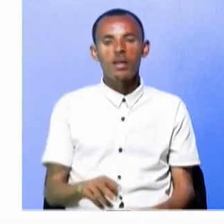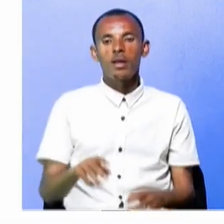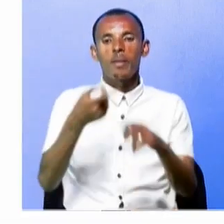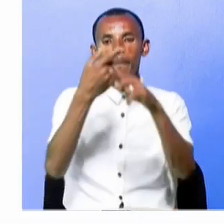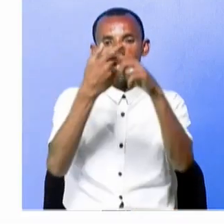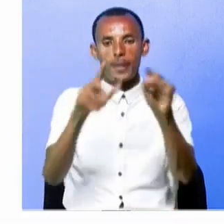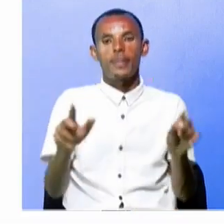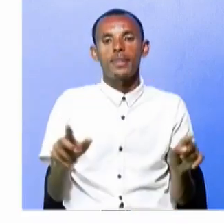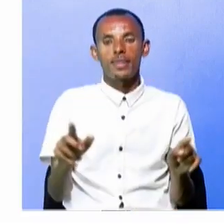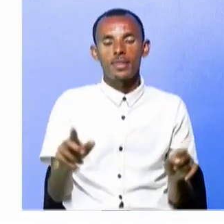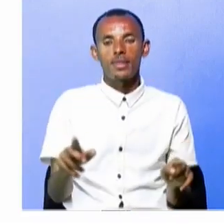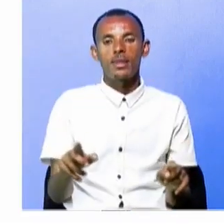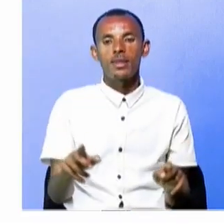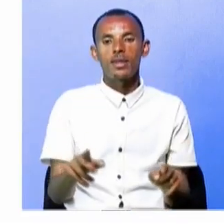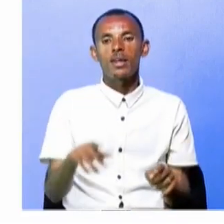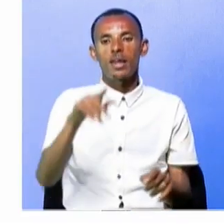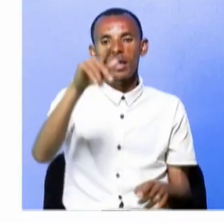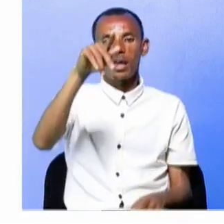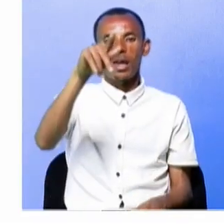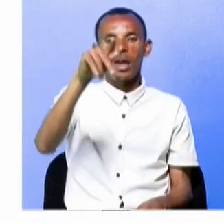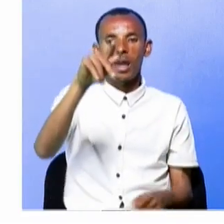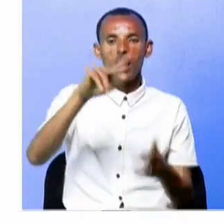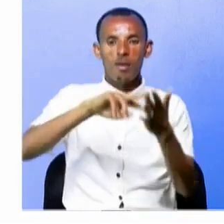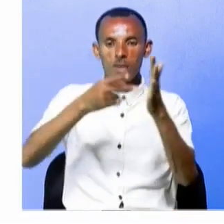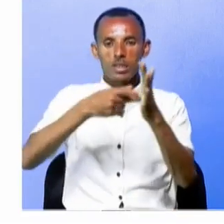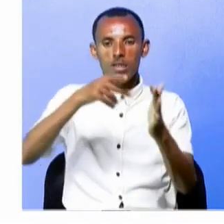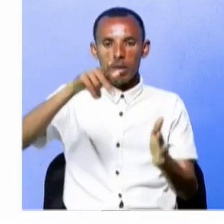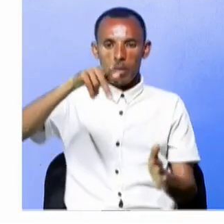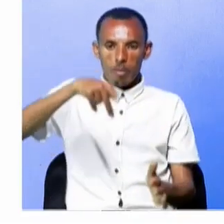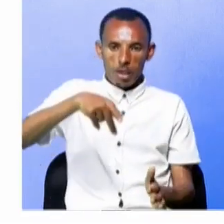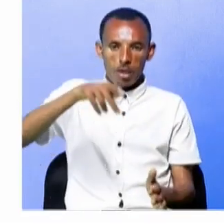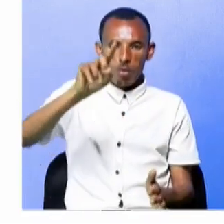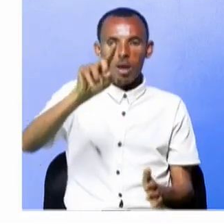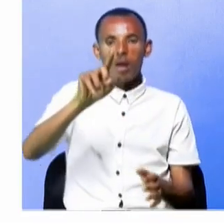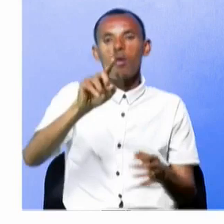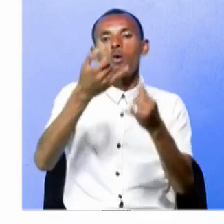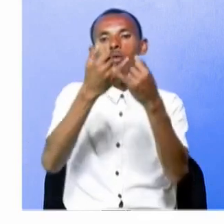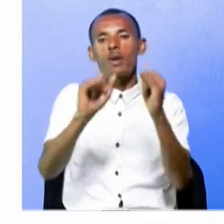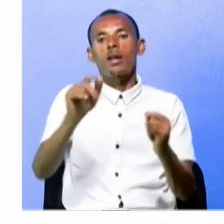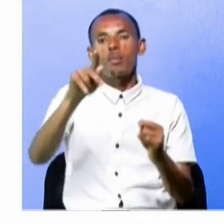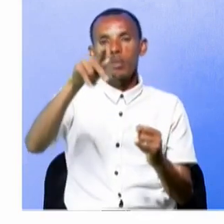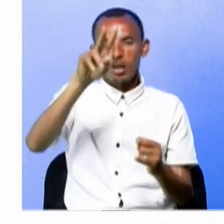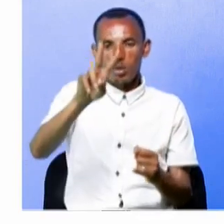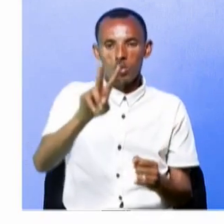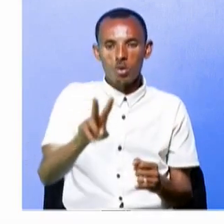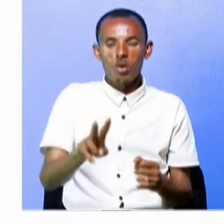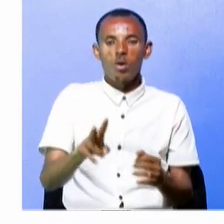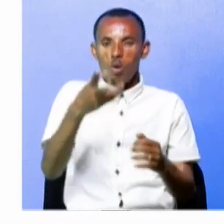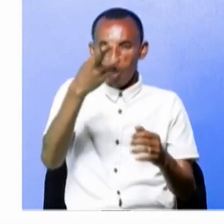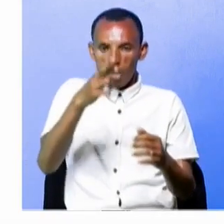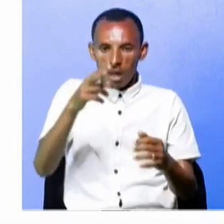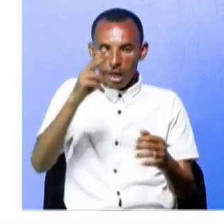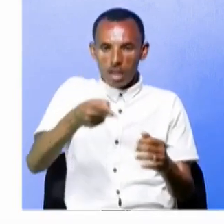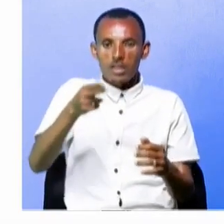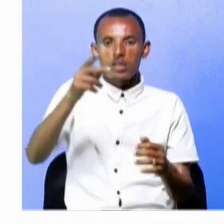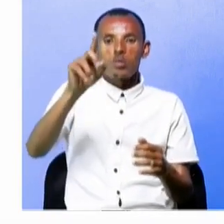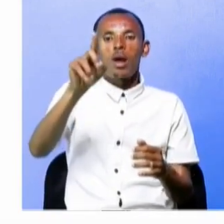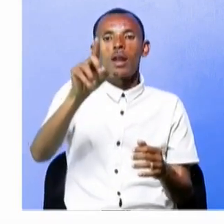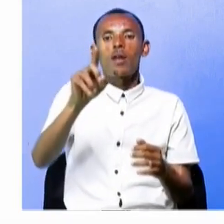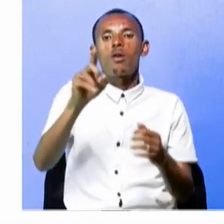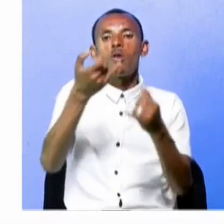But K is P1 over P2 or H1 over H2,